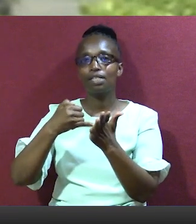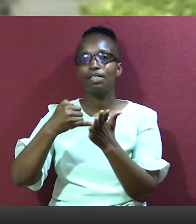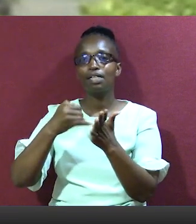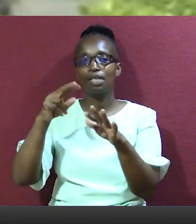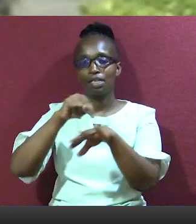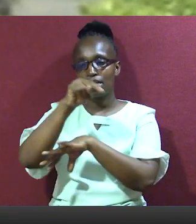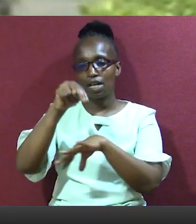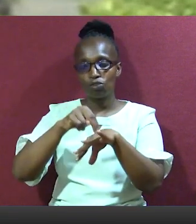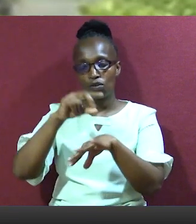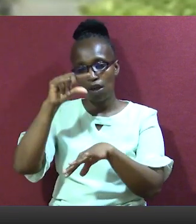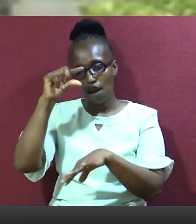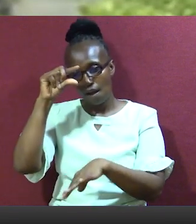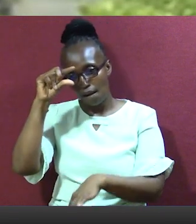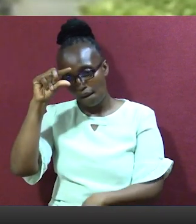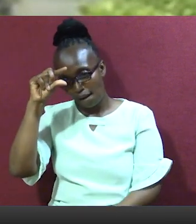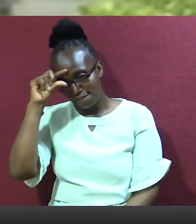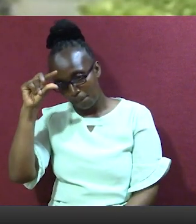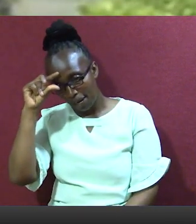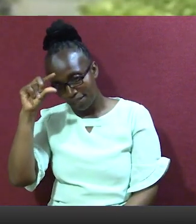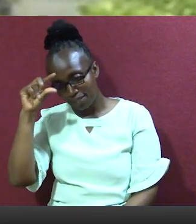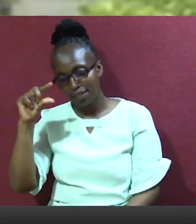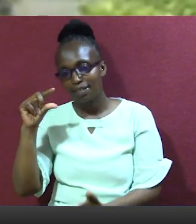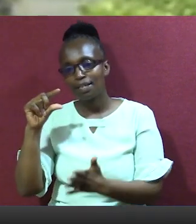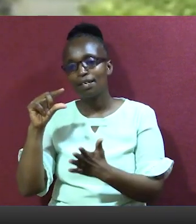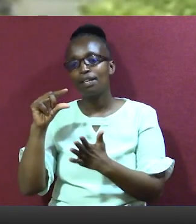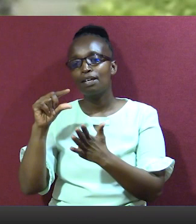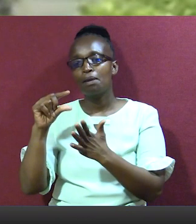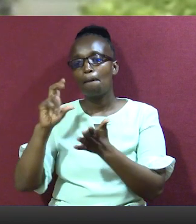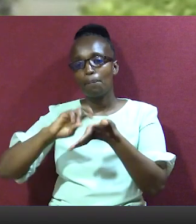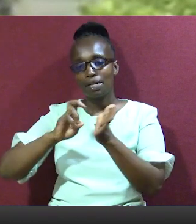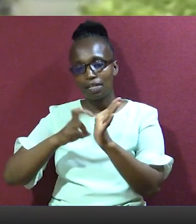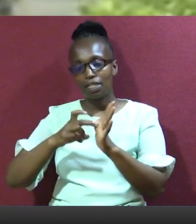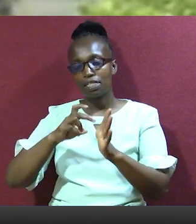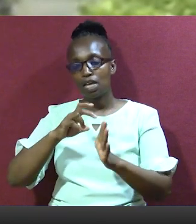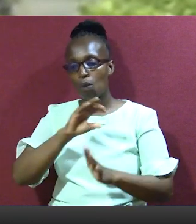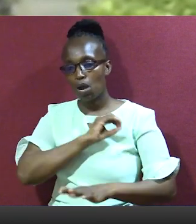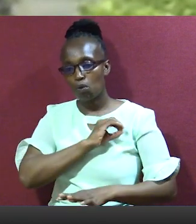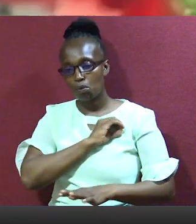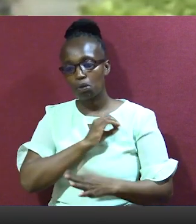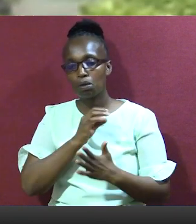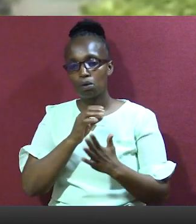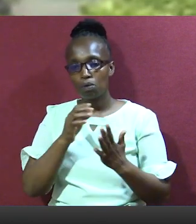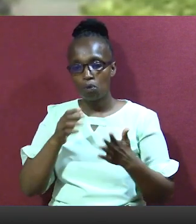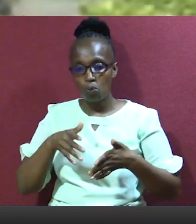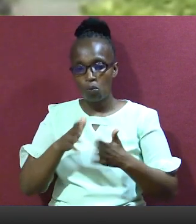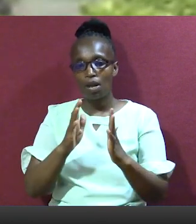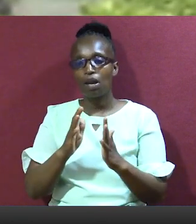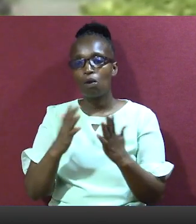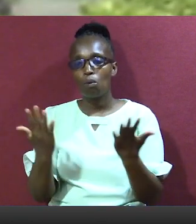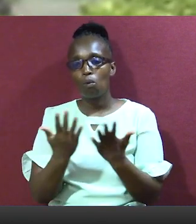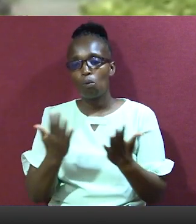here, national government, including staff here, county, including staff here, Red Cross. So it is a